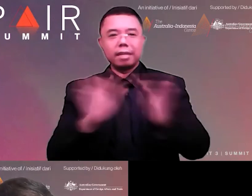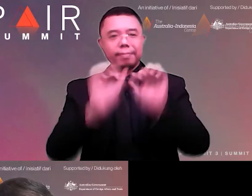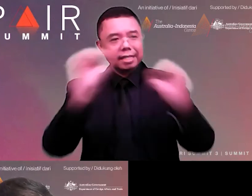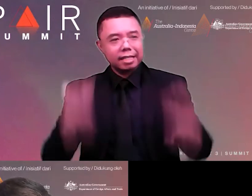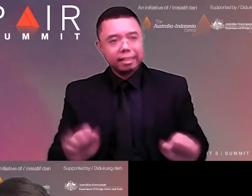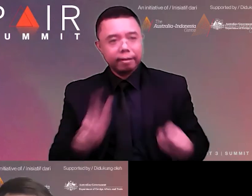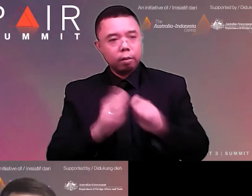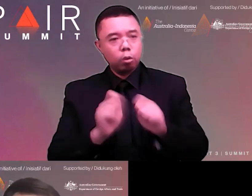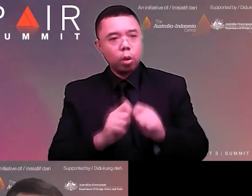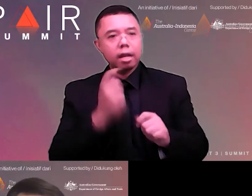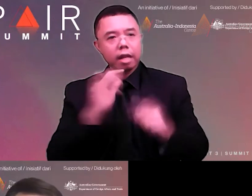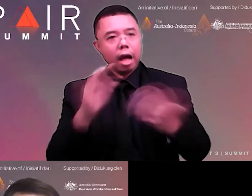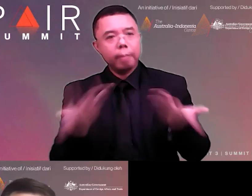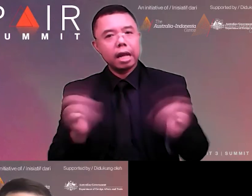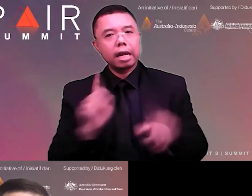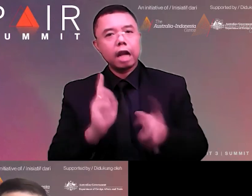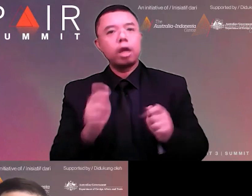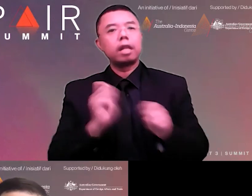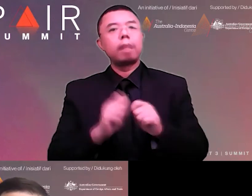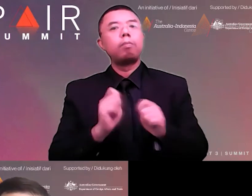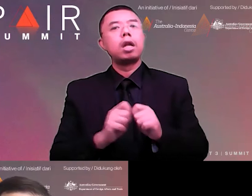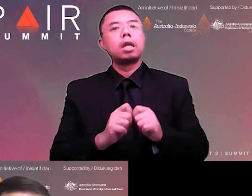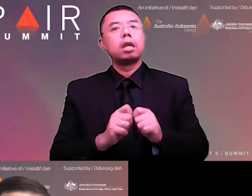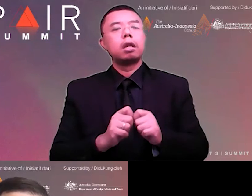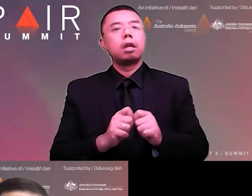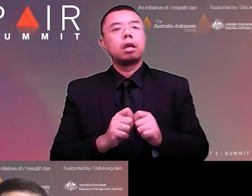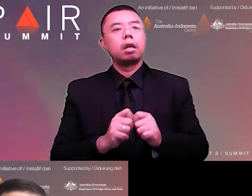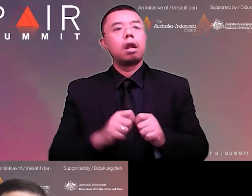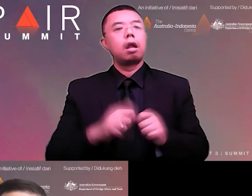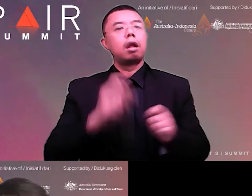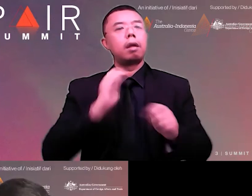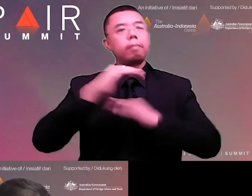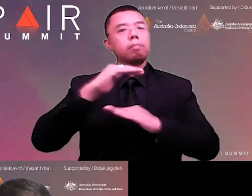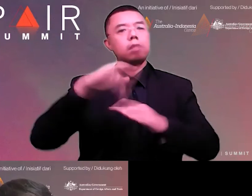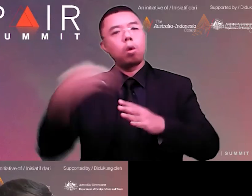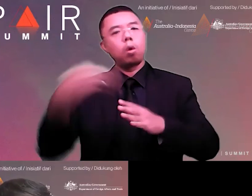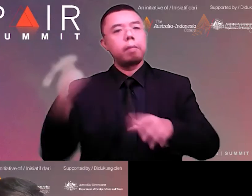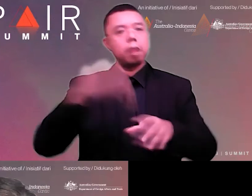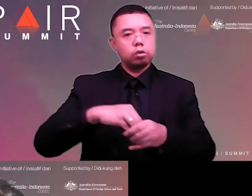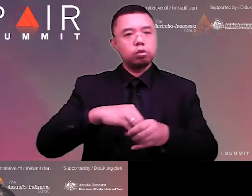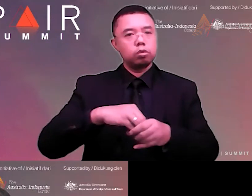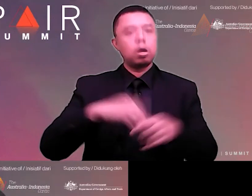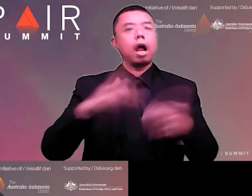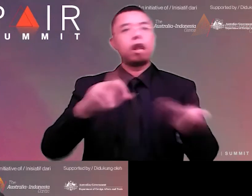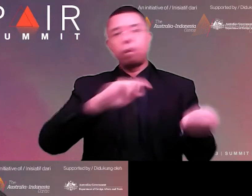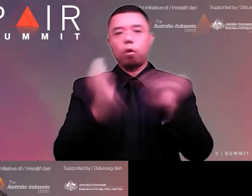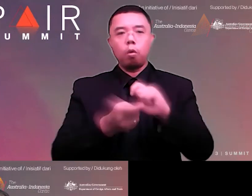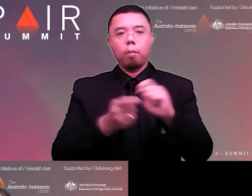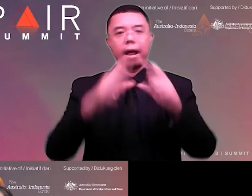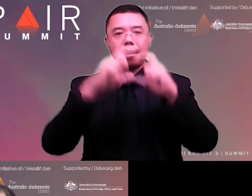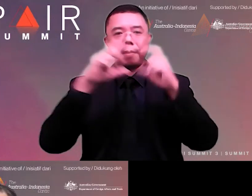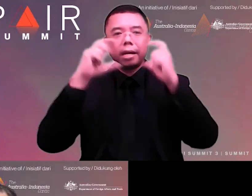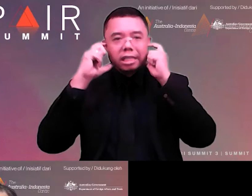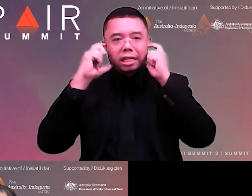mobility restrictions or we change mask wearing, we accelerate vaccination and so forth. And we see that with